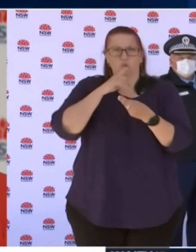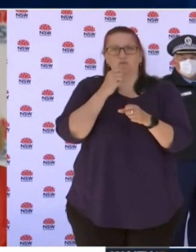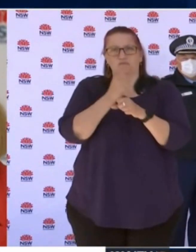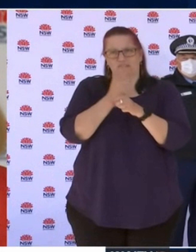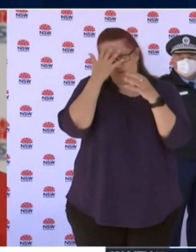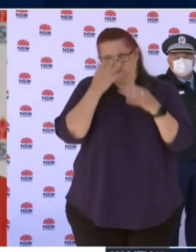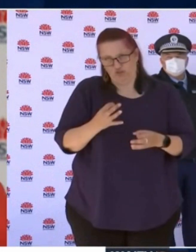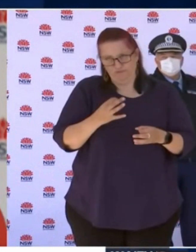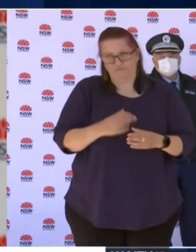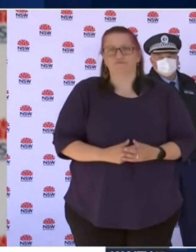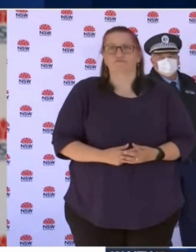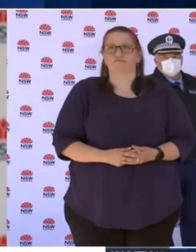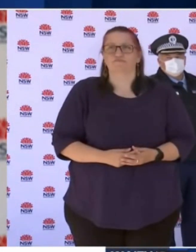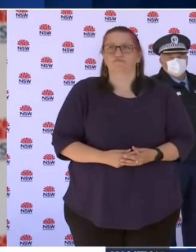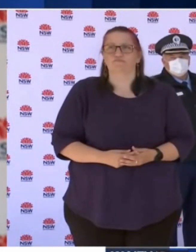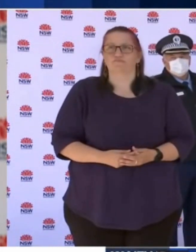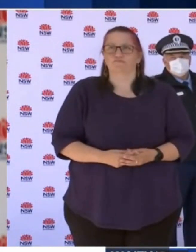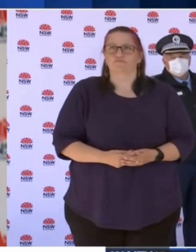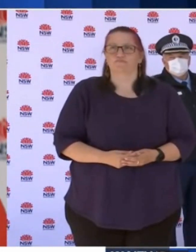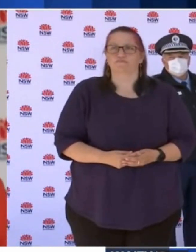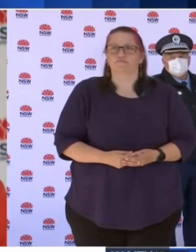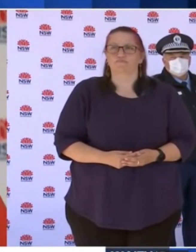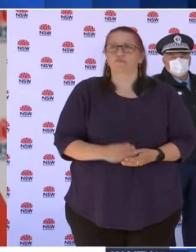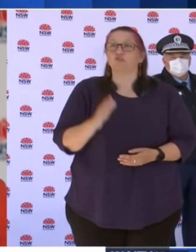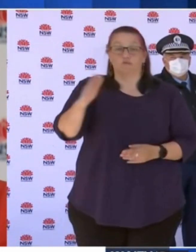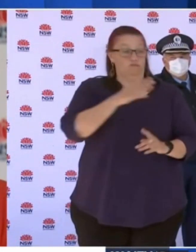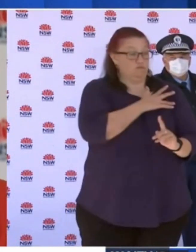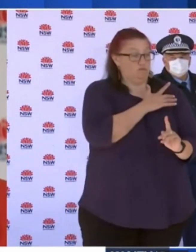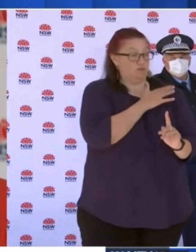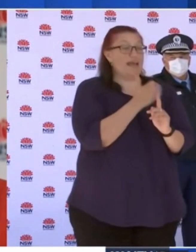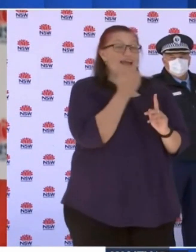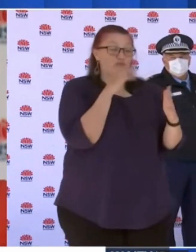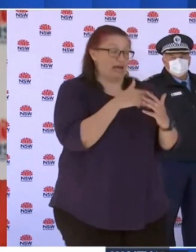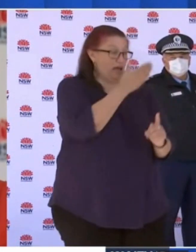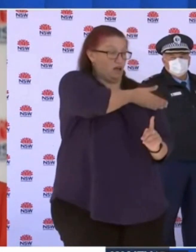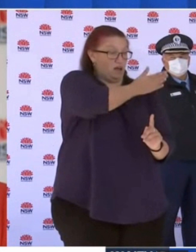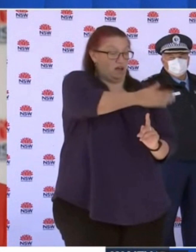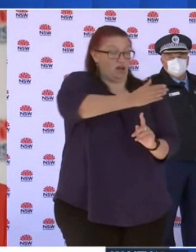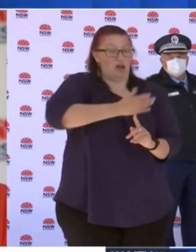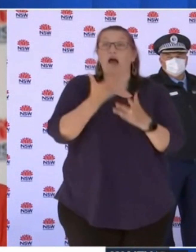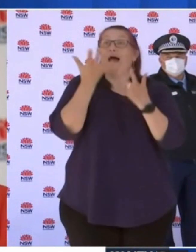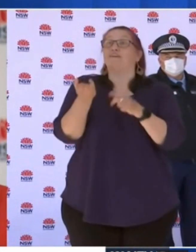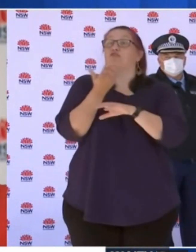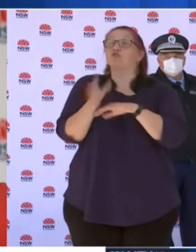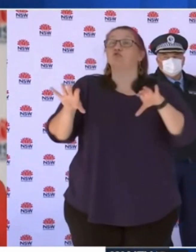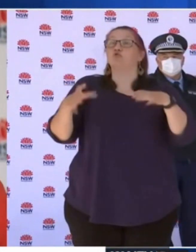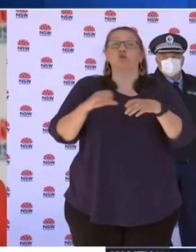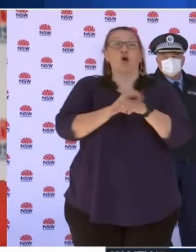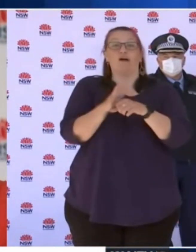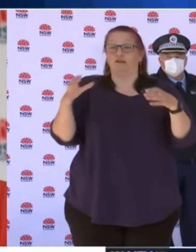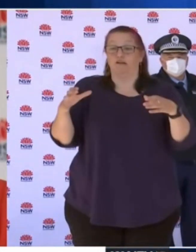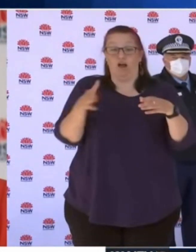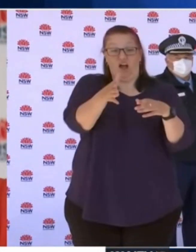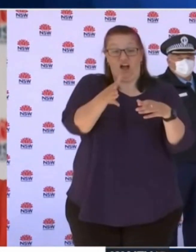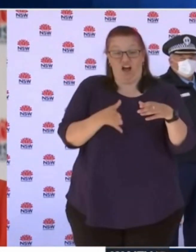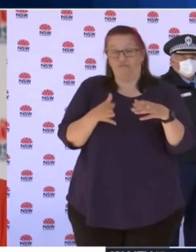half the new infections, roughly half of them have been in the community every day this week. Would you like to have seen that taper off by now? And is